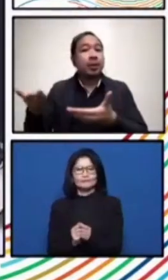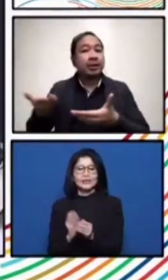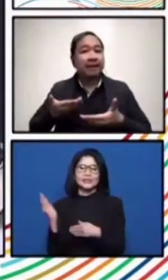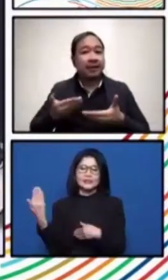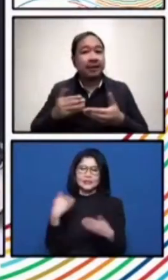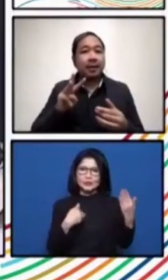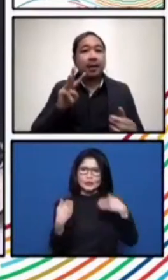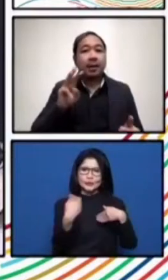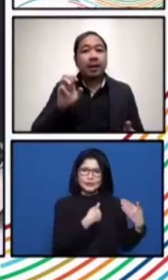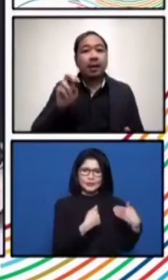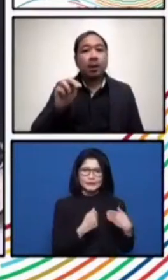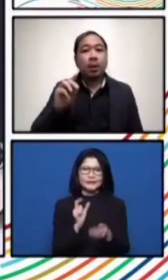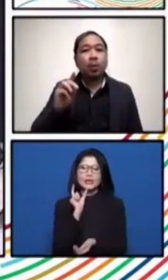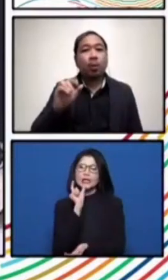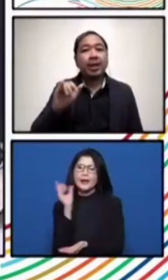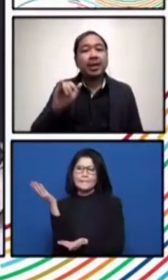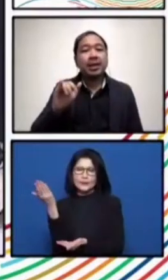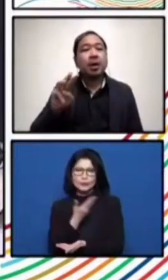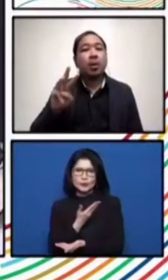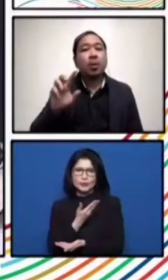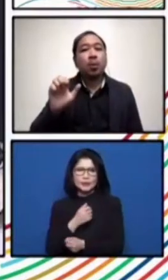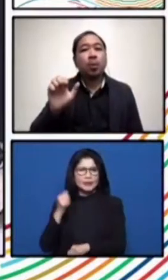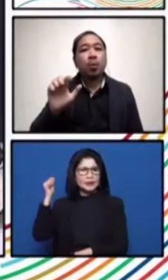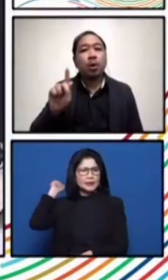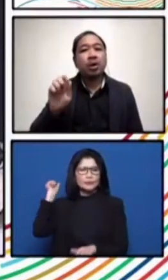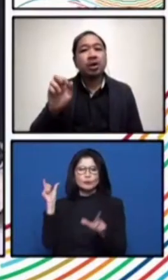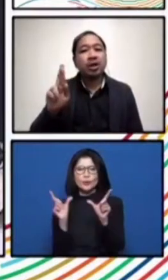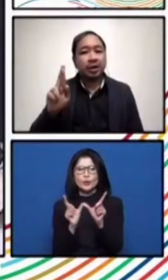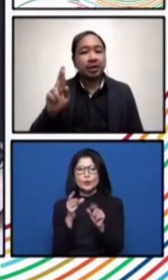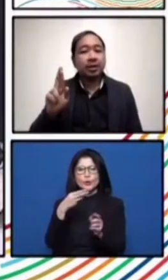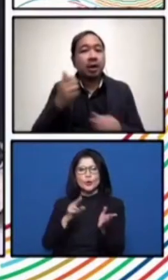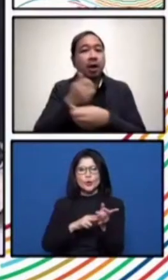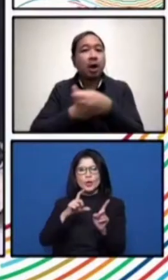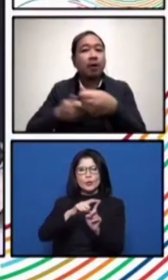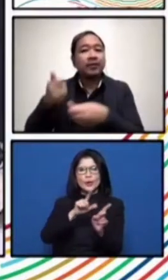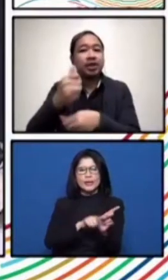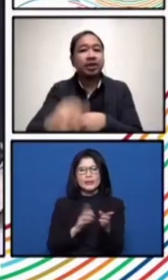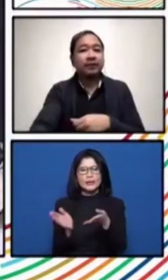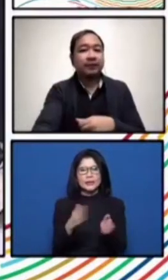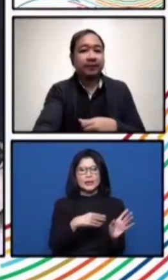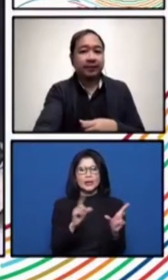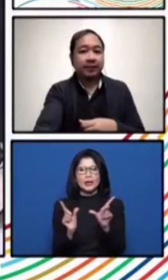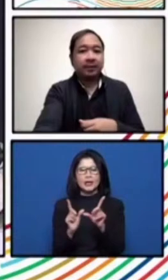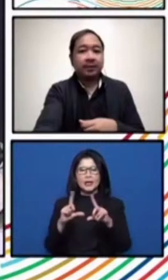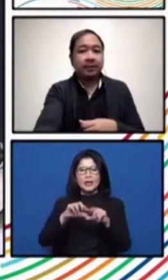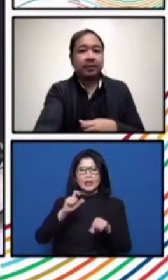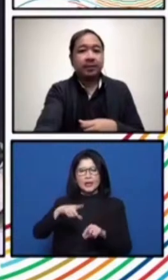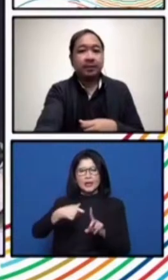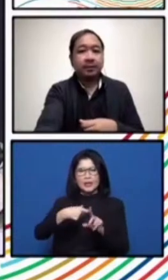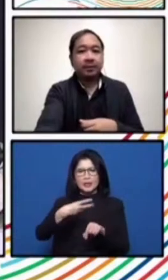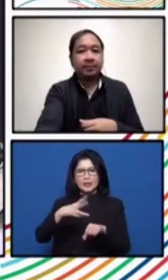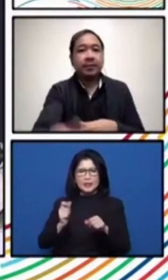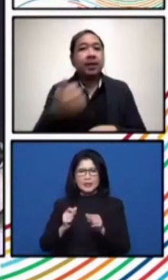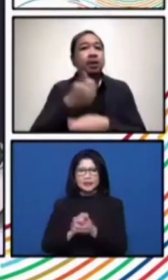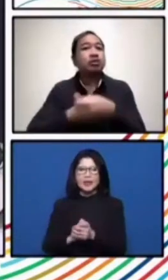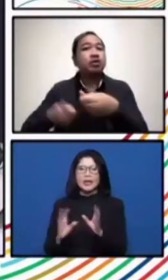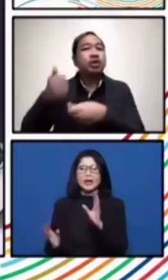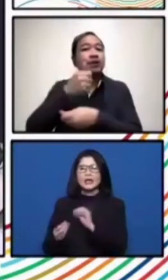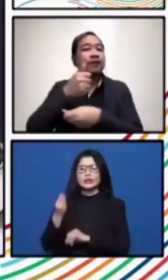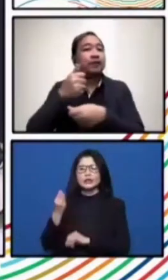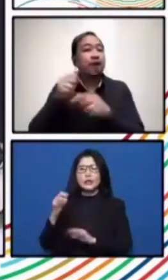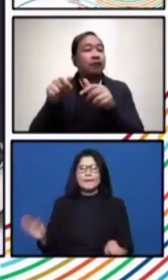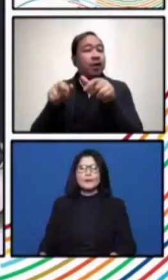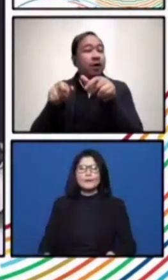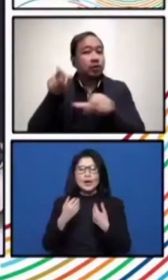chief of Social Development thematic group Asian development Bank to moderate the panel discussion under this round table Miss